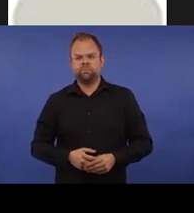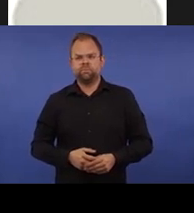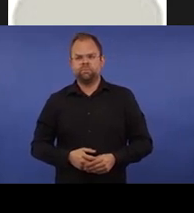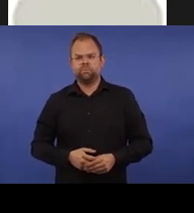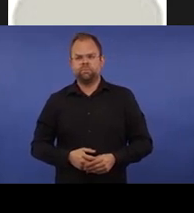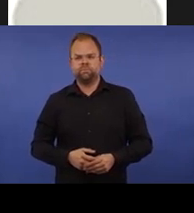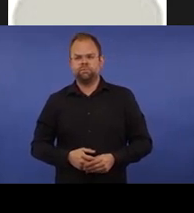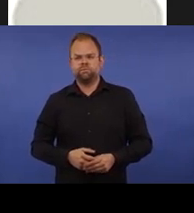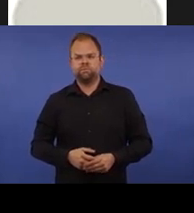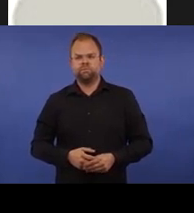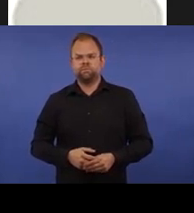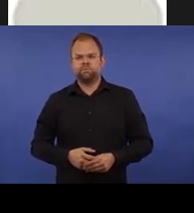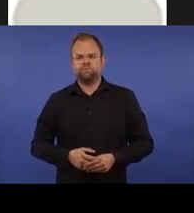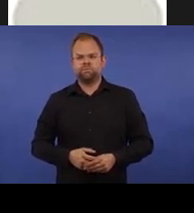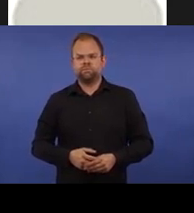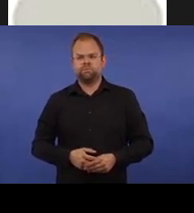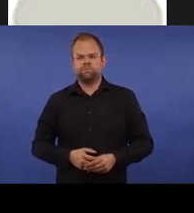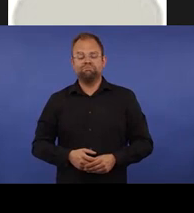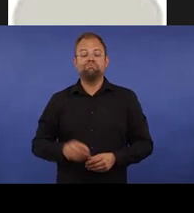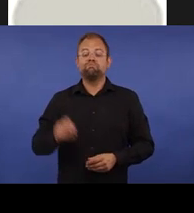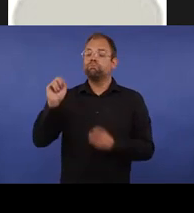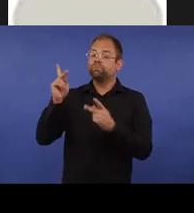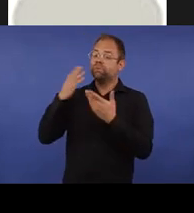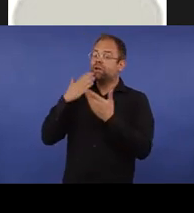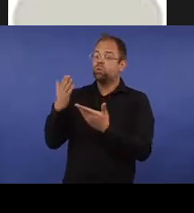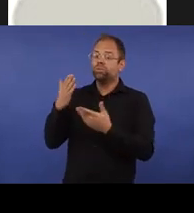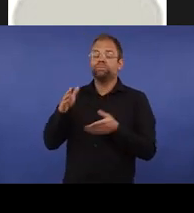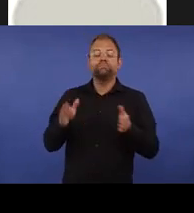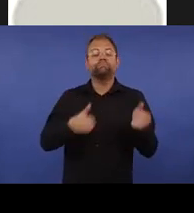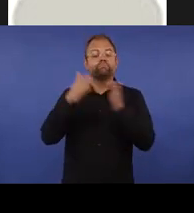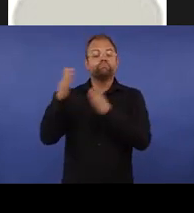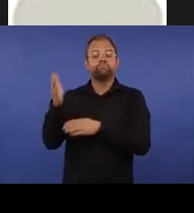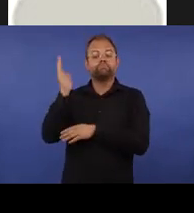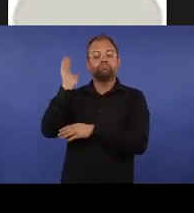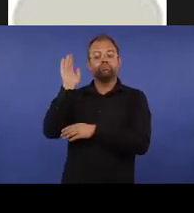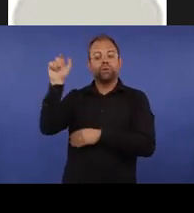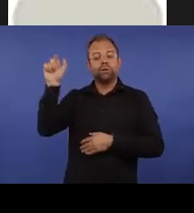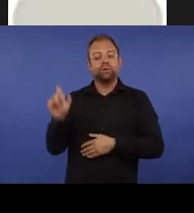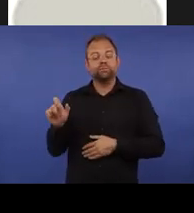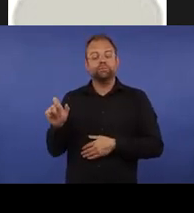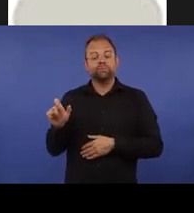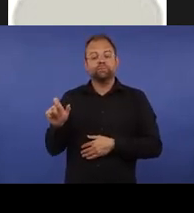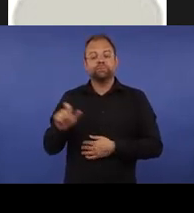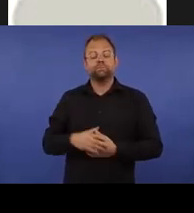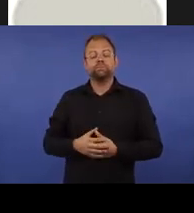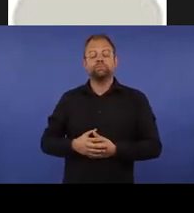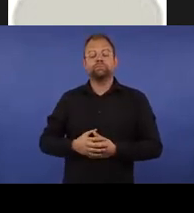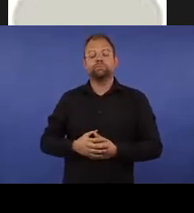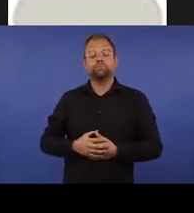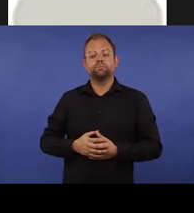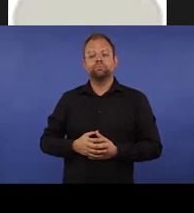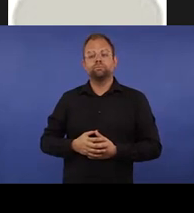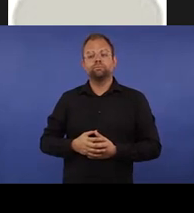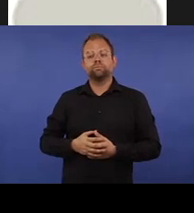Institute in Stockholm. Hello, and thank you, Nadia. Yes, those from Sweden, but